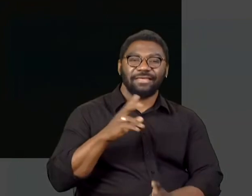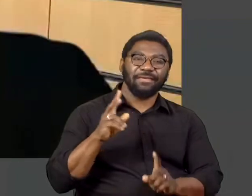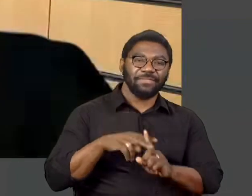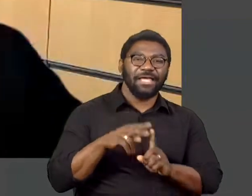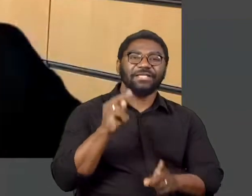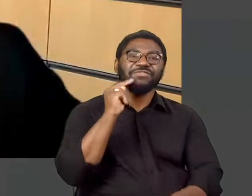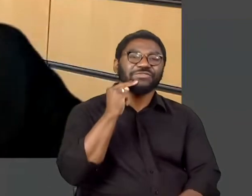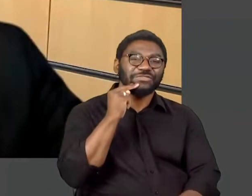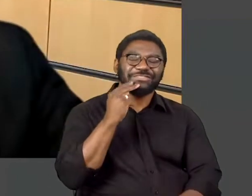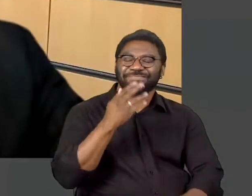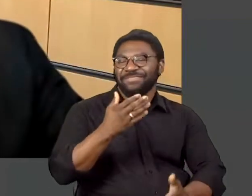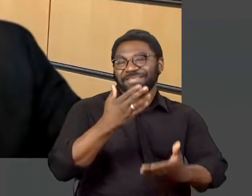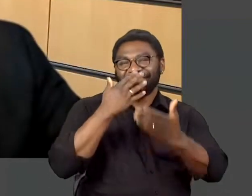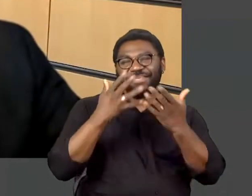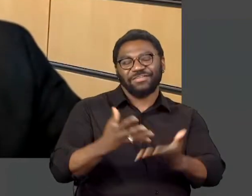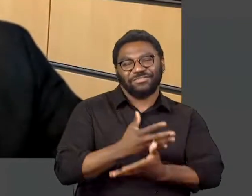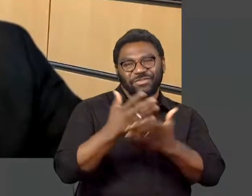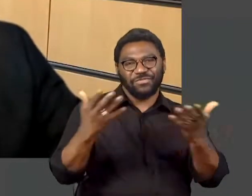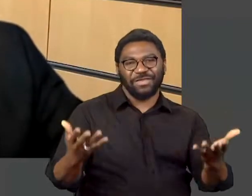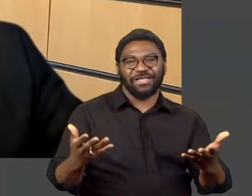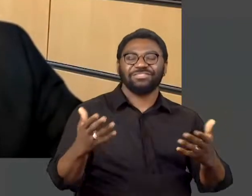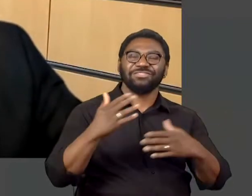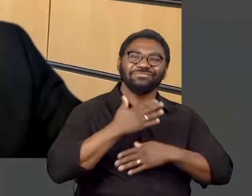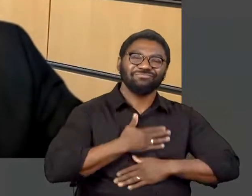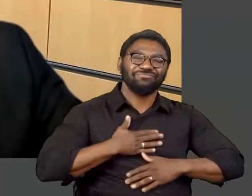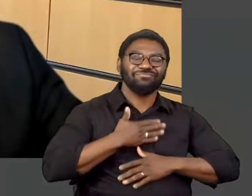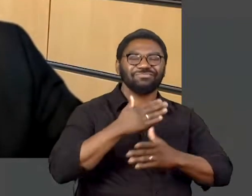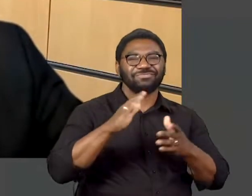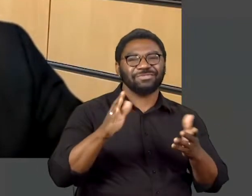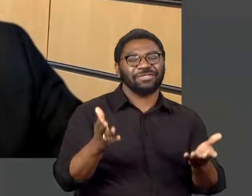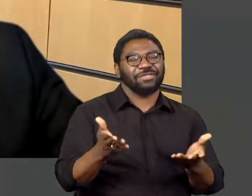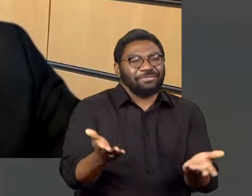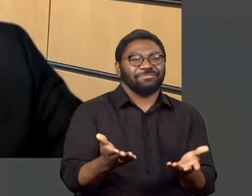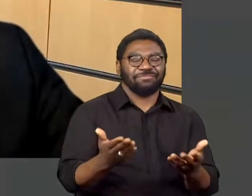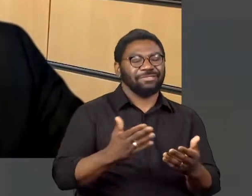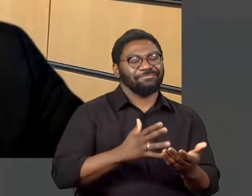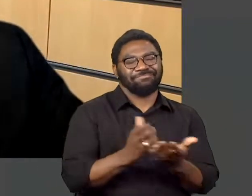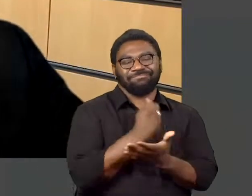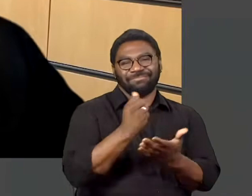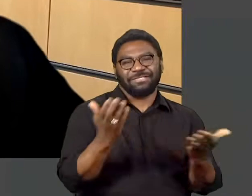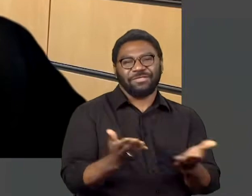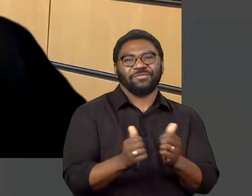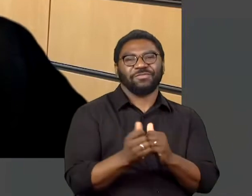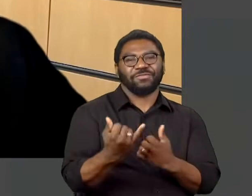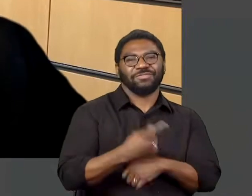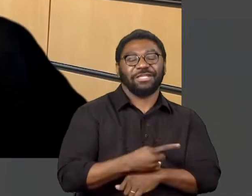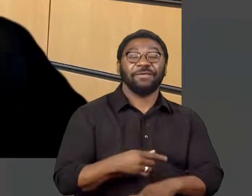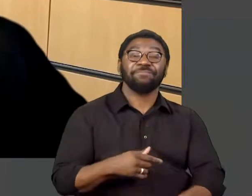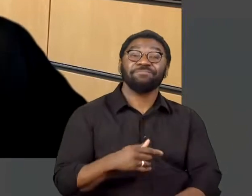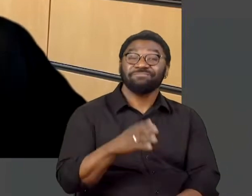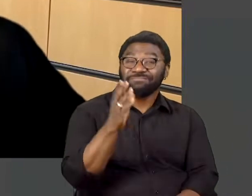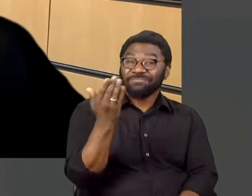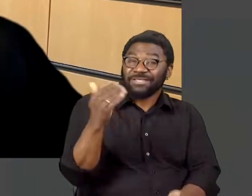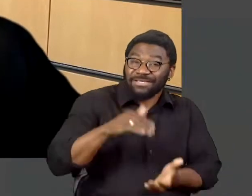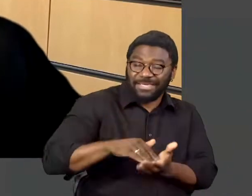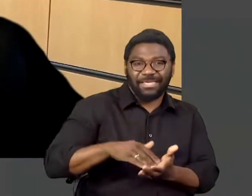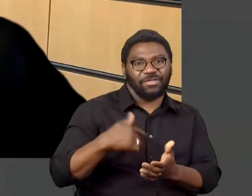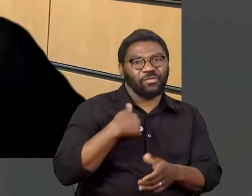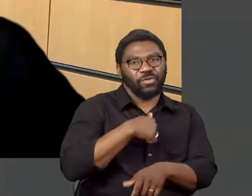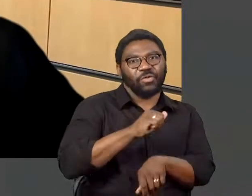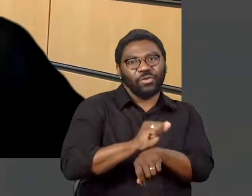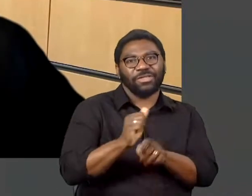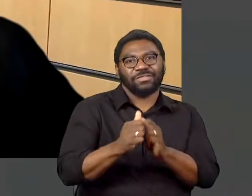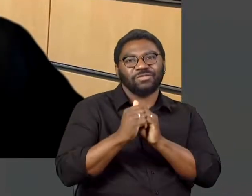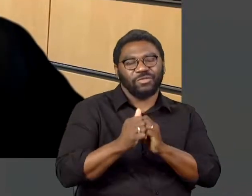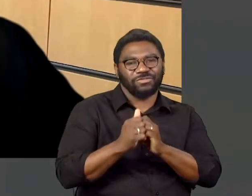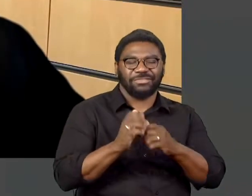Well, thank you very much. It's certainly a pleasure to be with you here today. Just to say again that we're working closely with our colleagues